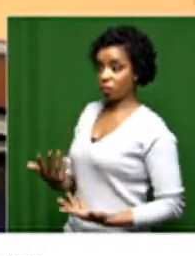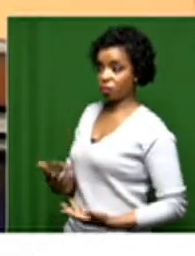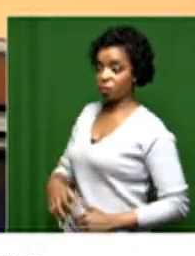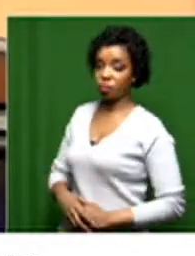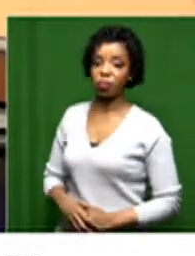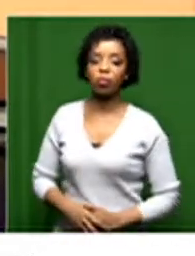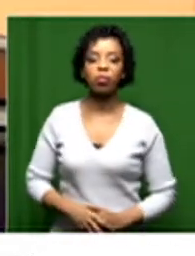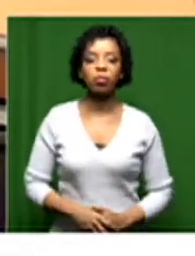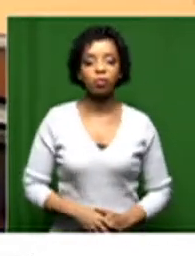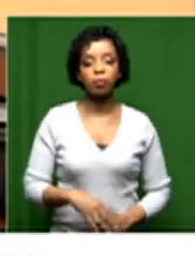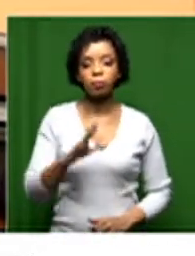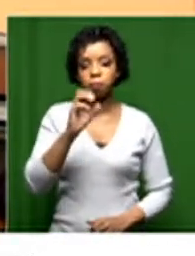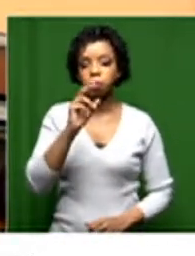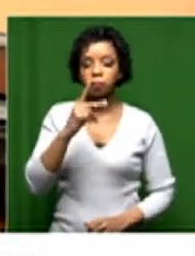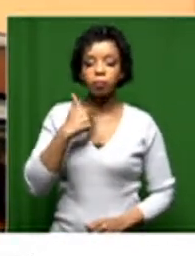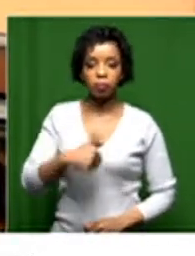so